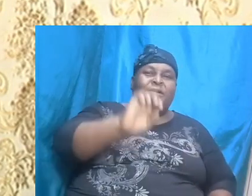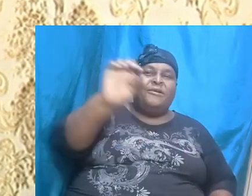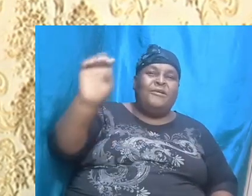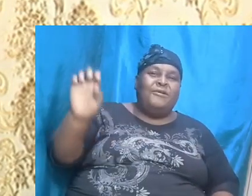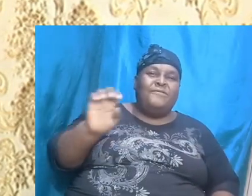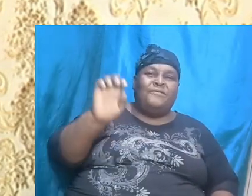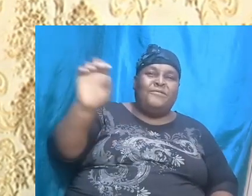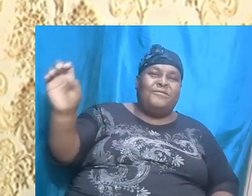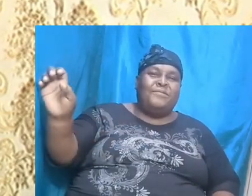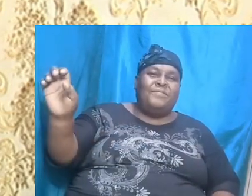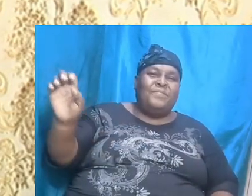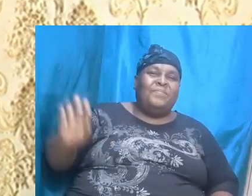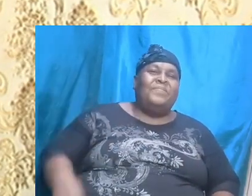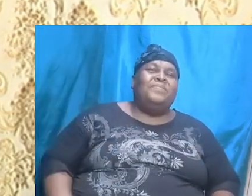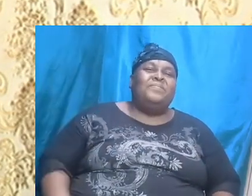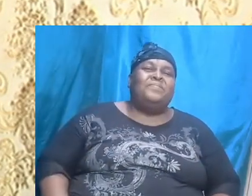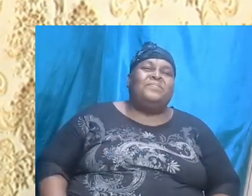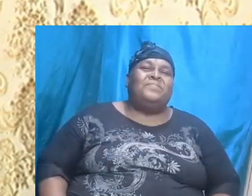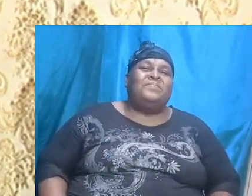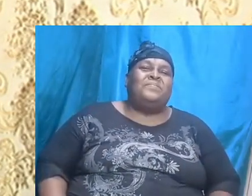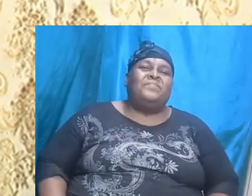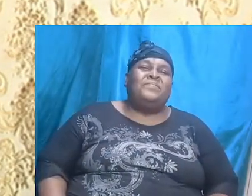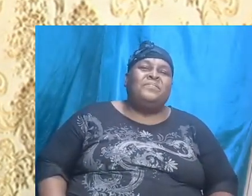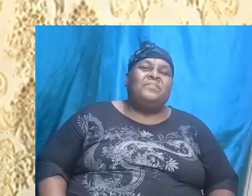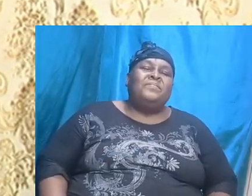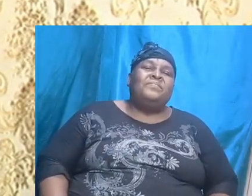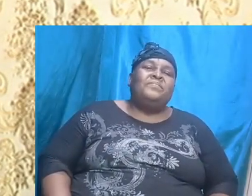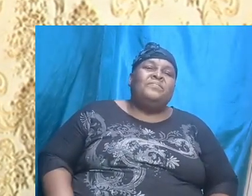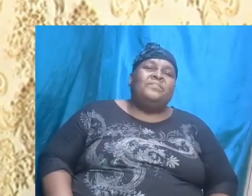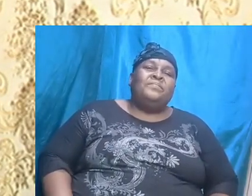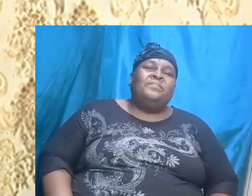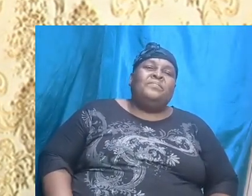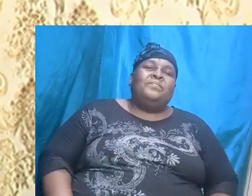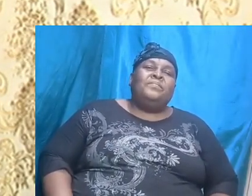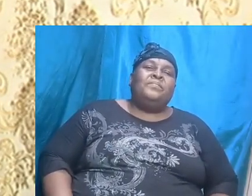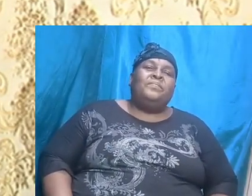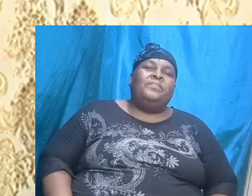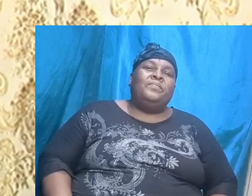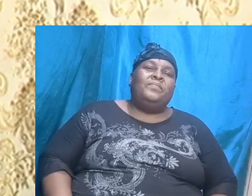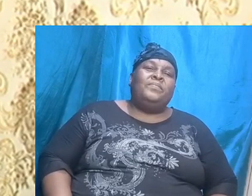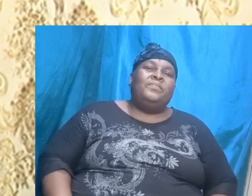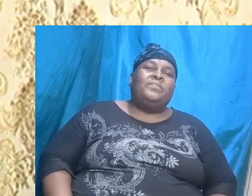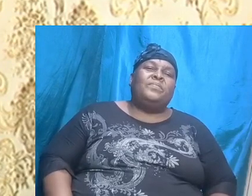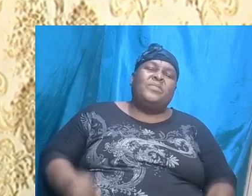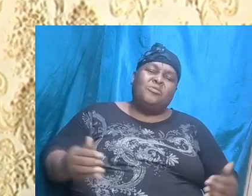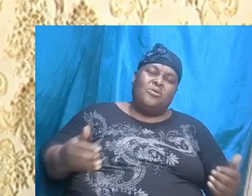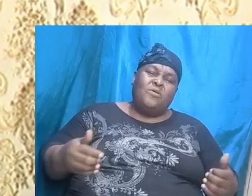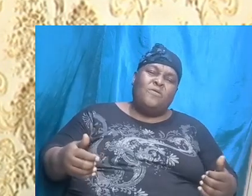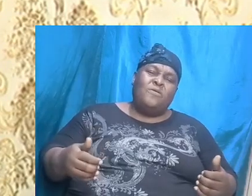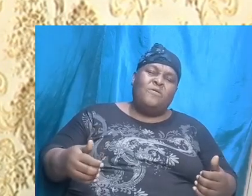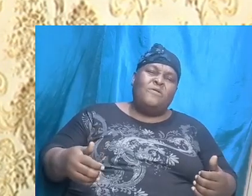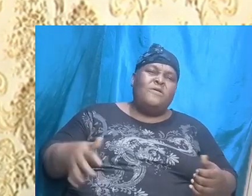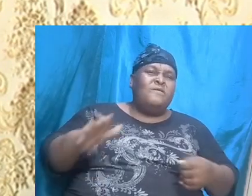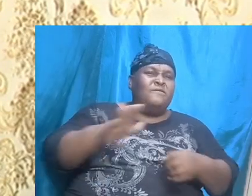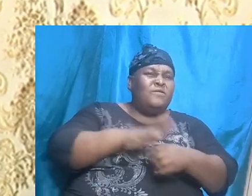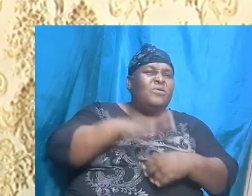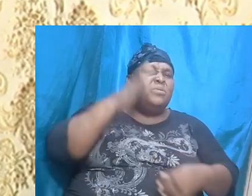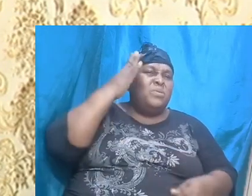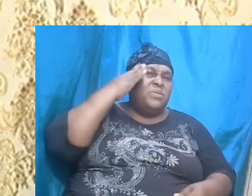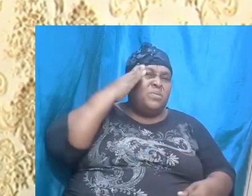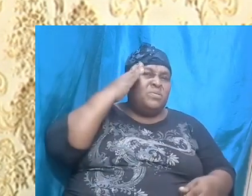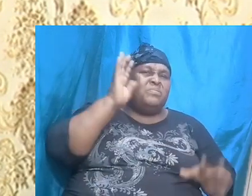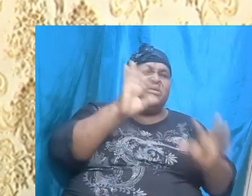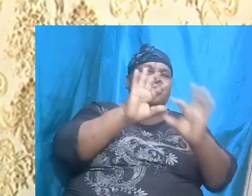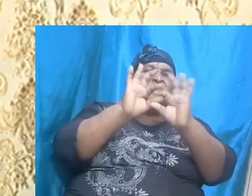forevermore." Praise God. Now, we are fully aware that unity is something